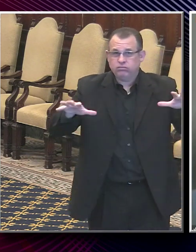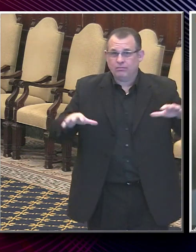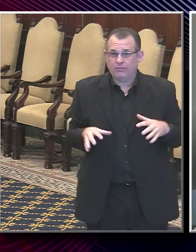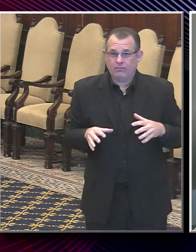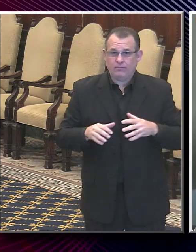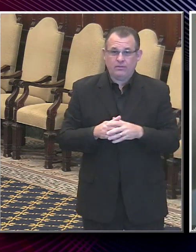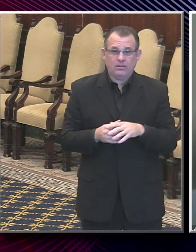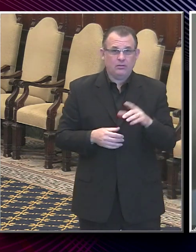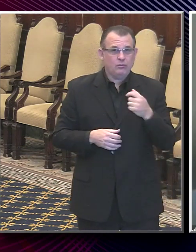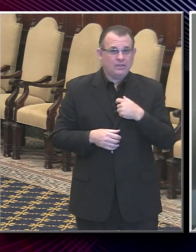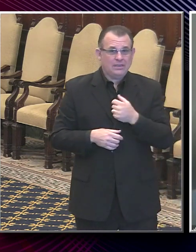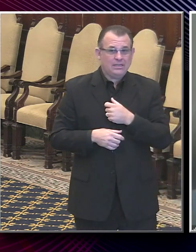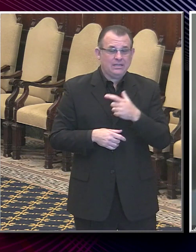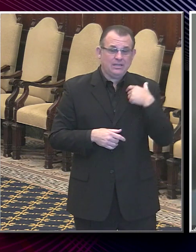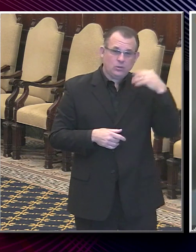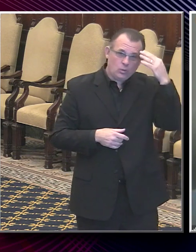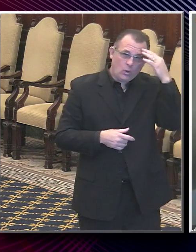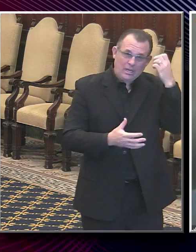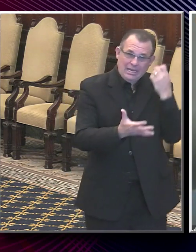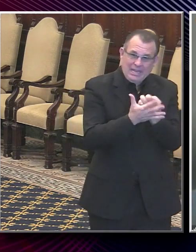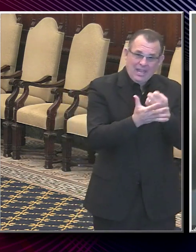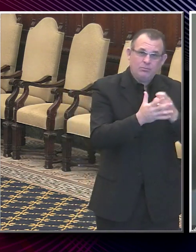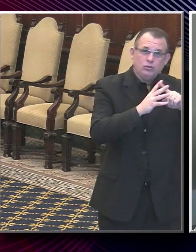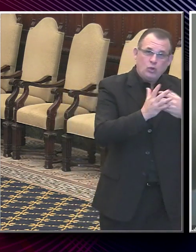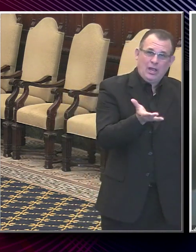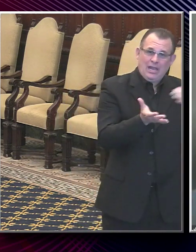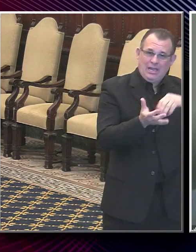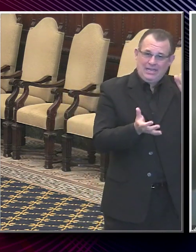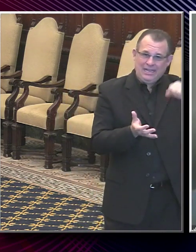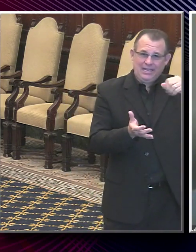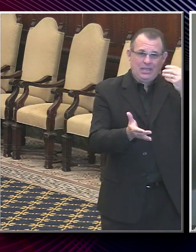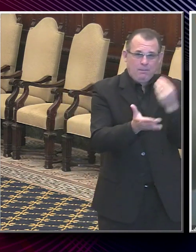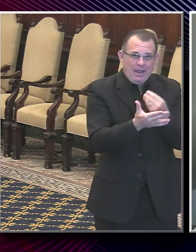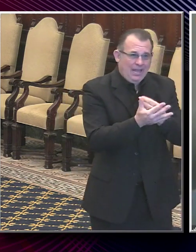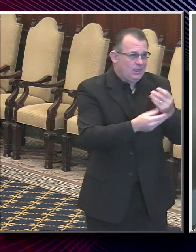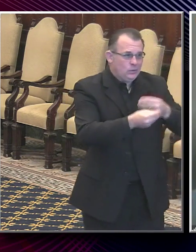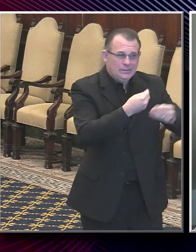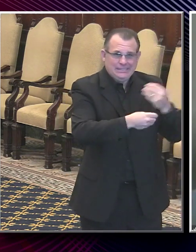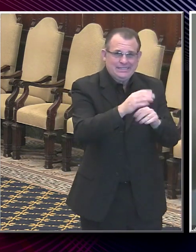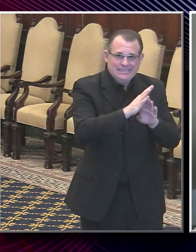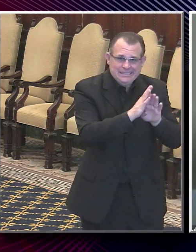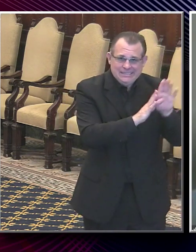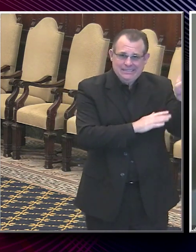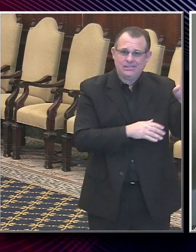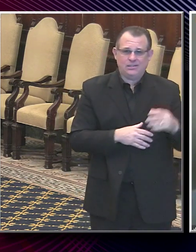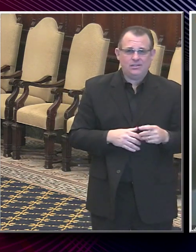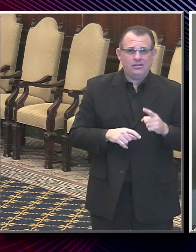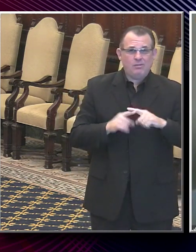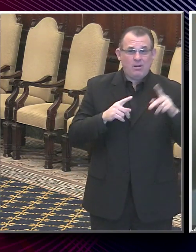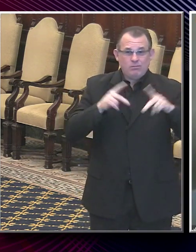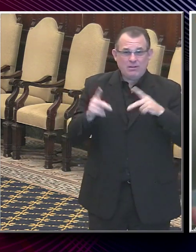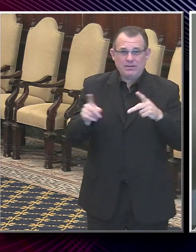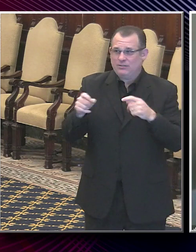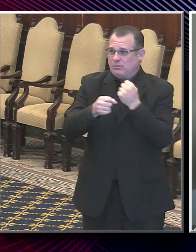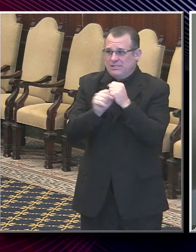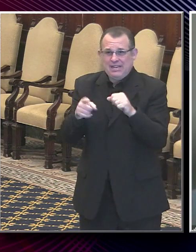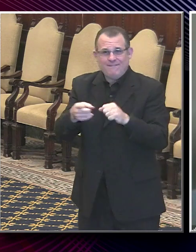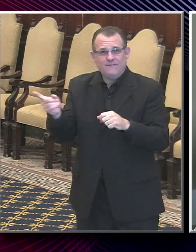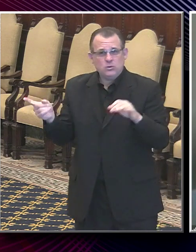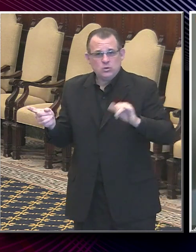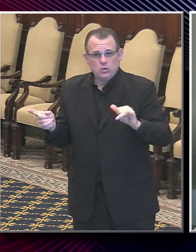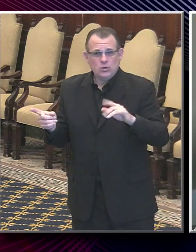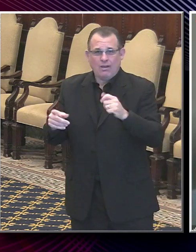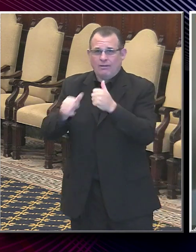our economy restarted for if no for other reason than for the health impact of that, and that does lead to certain restrictions